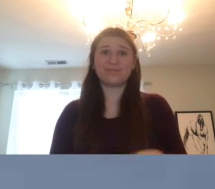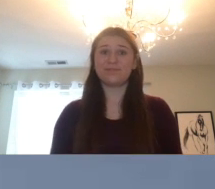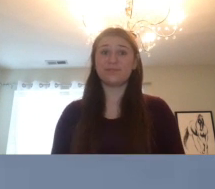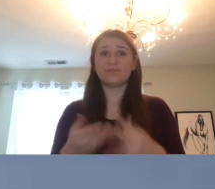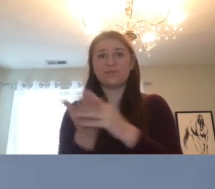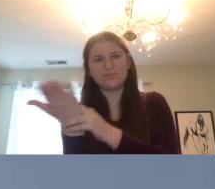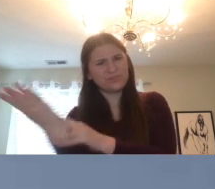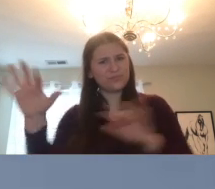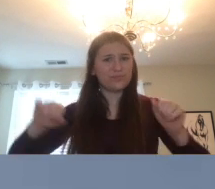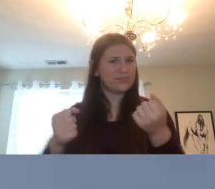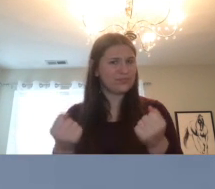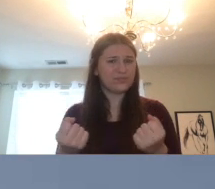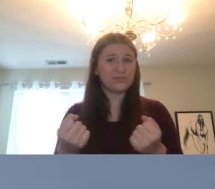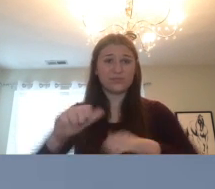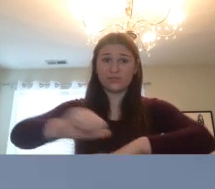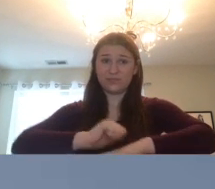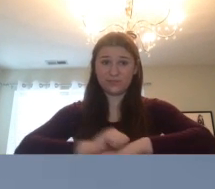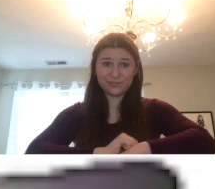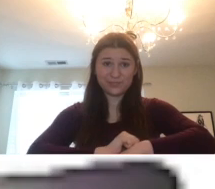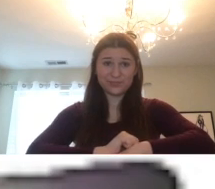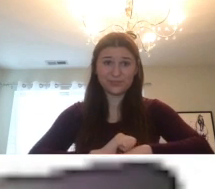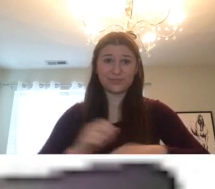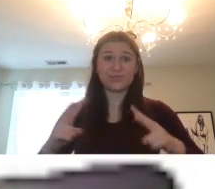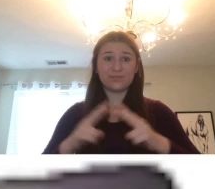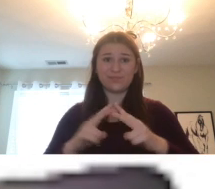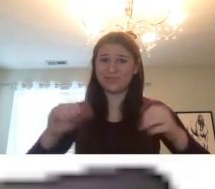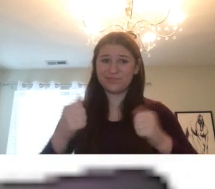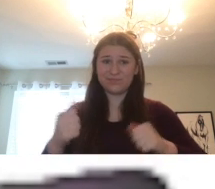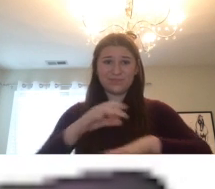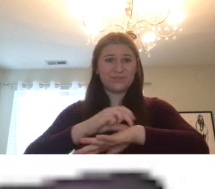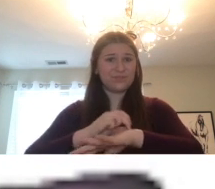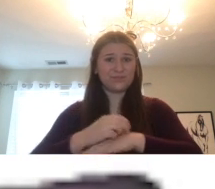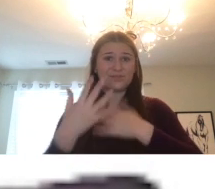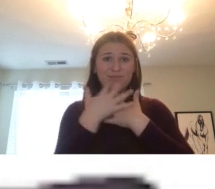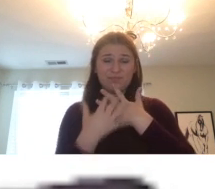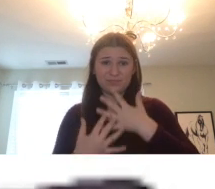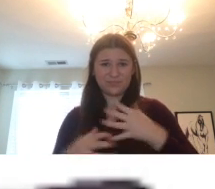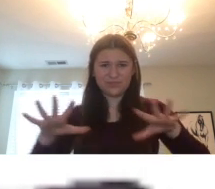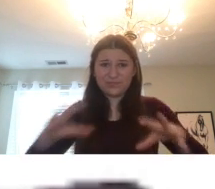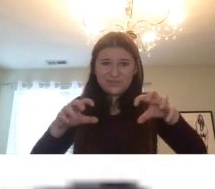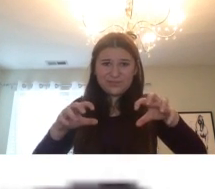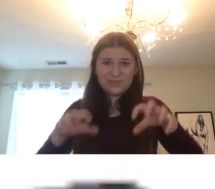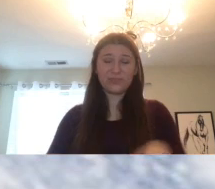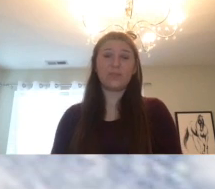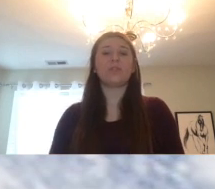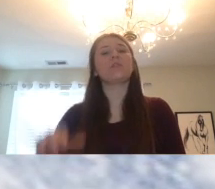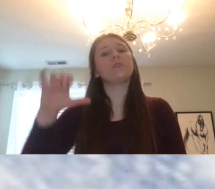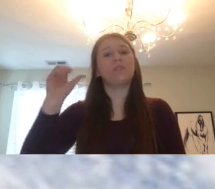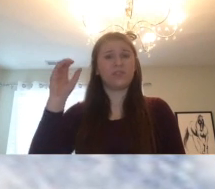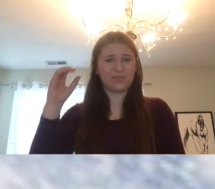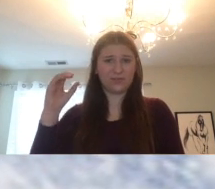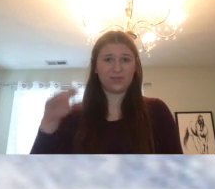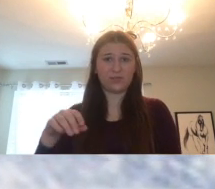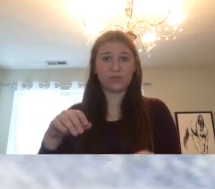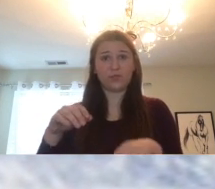are life-threatening. Being in these temperatures freezes skin and the blood in your system begins to coagulate. Snow